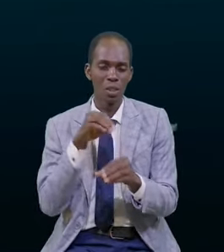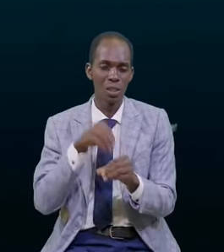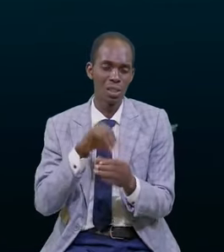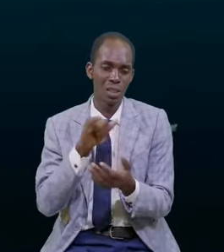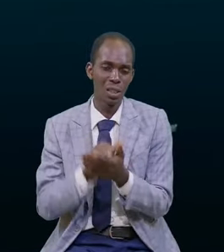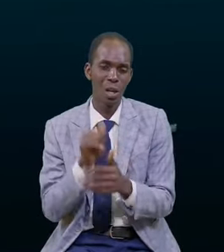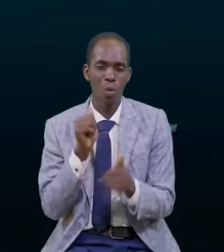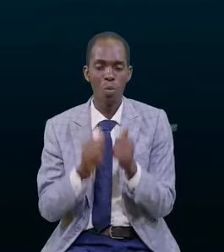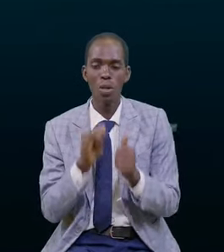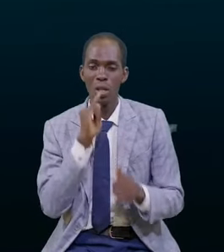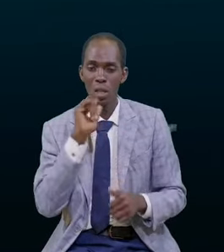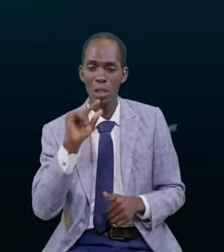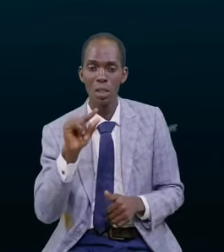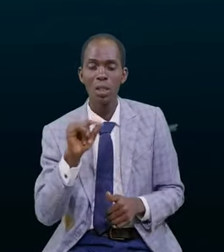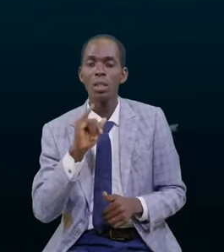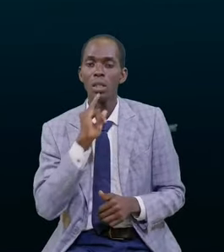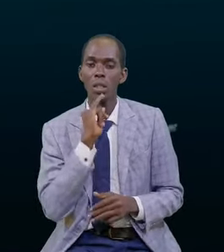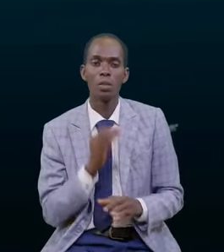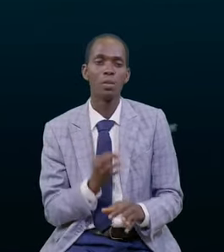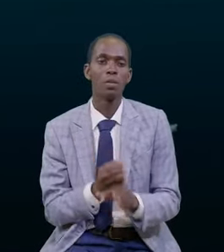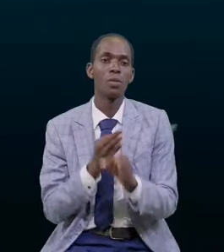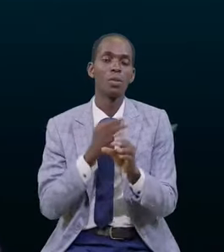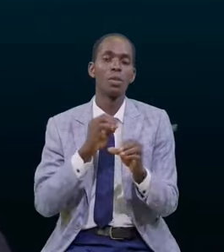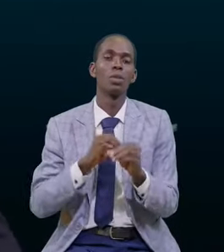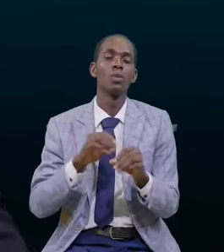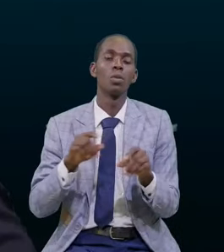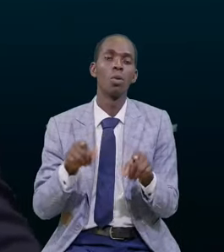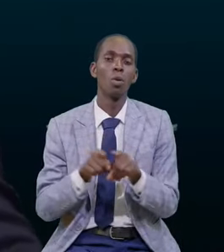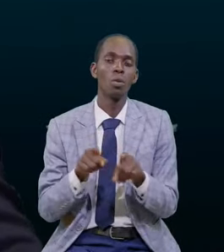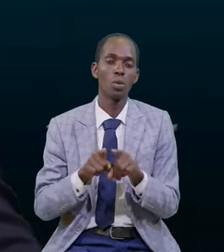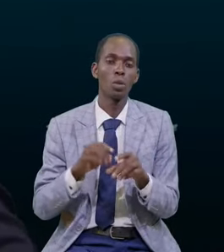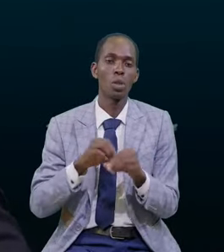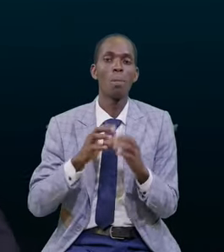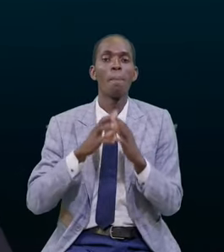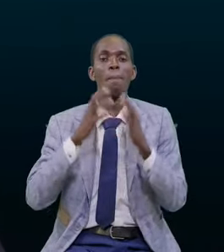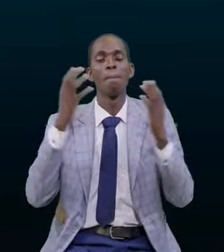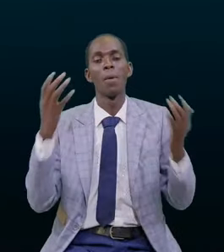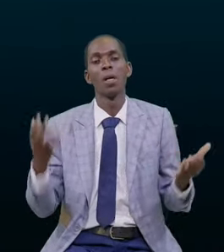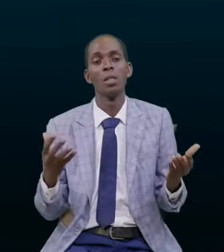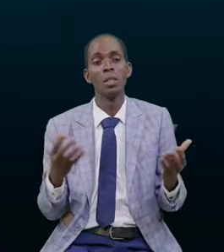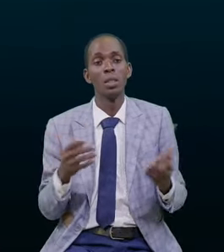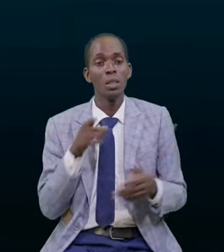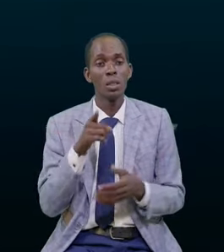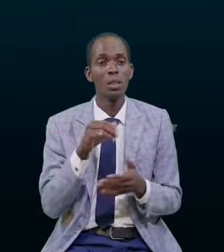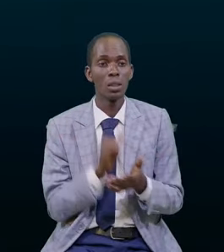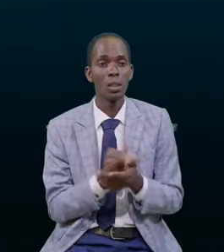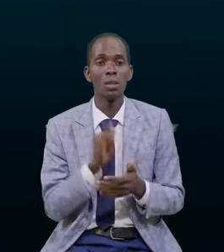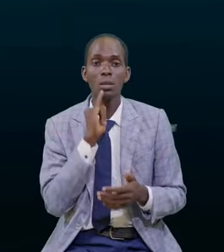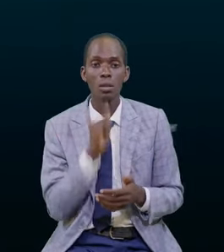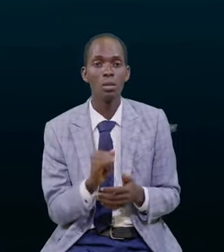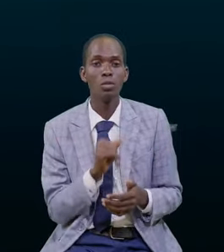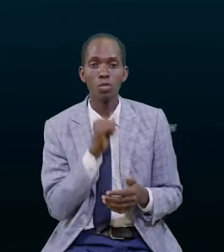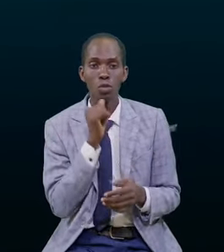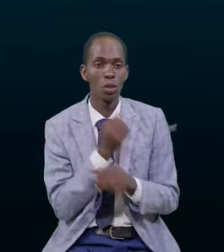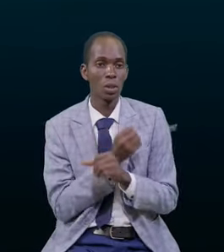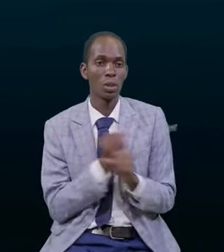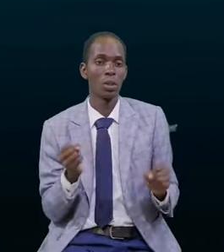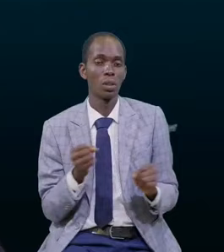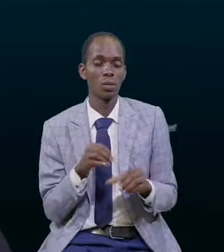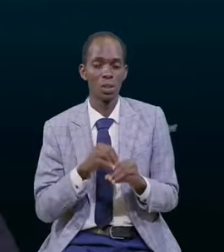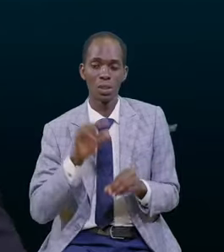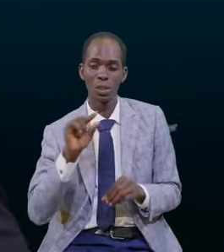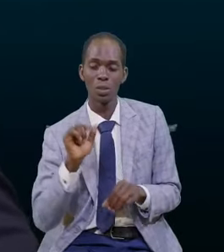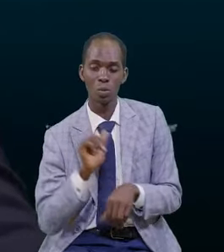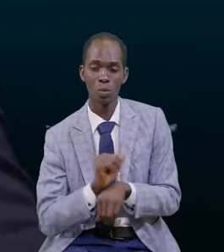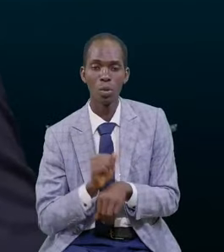faithful also in much and he that is unjust in the least is unjust also